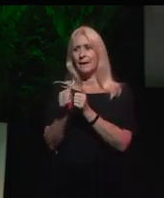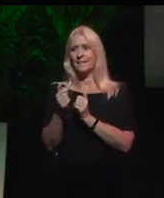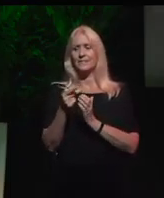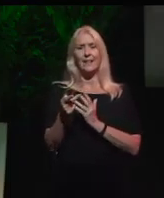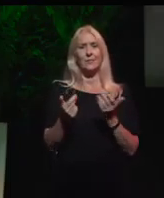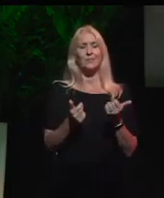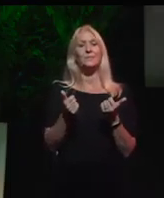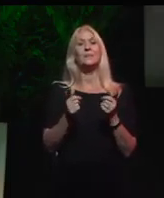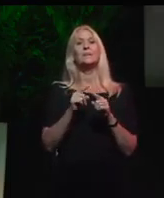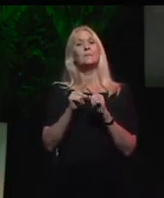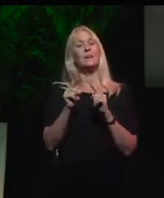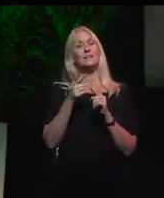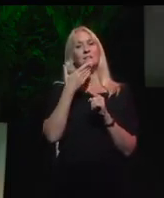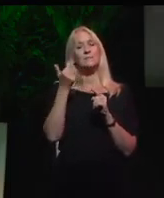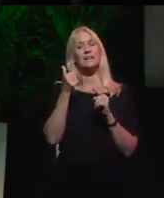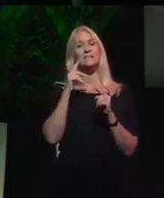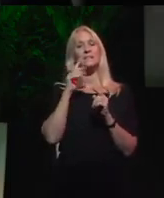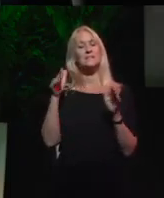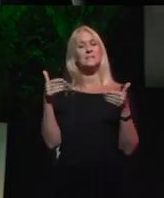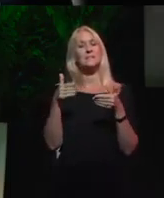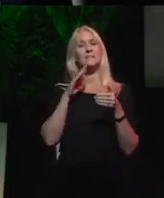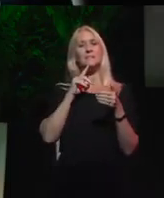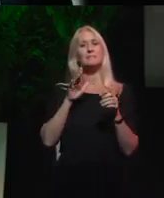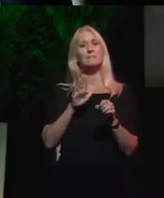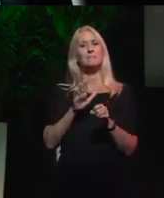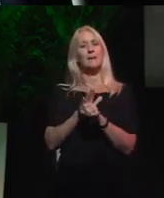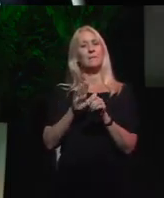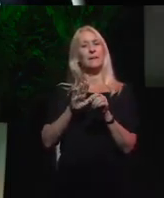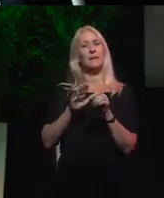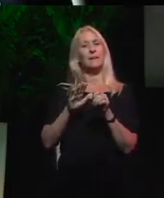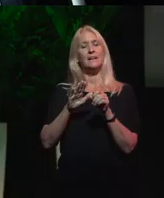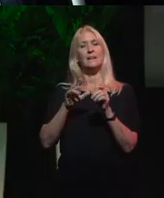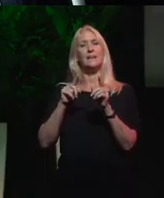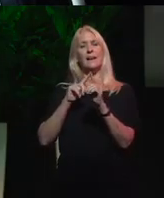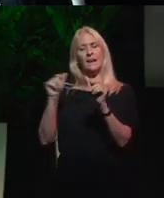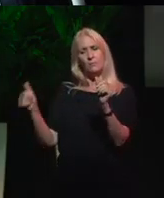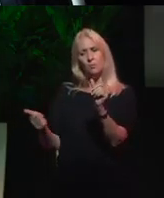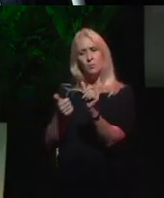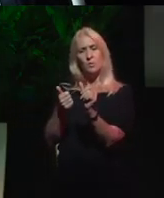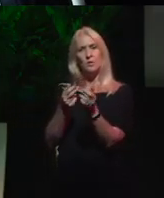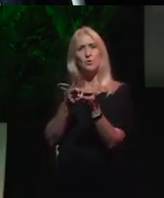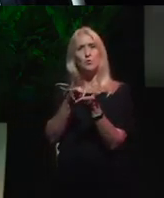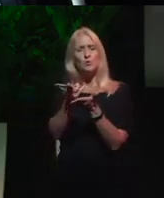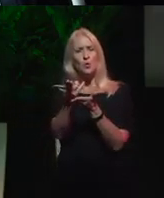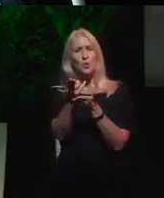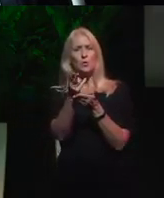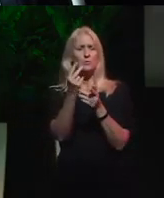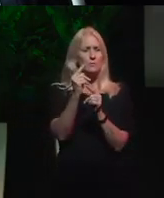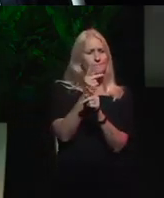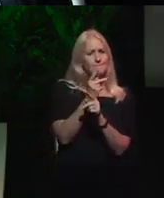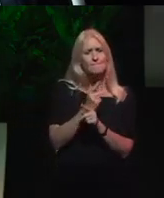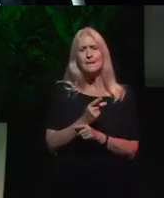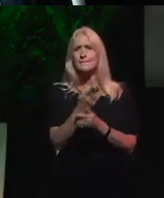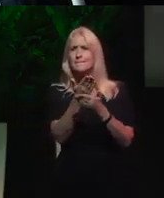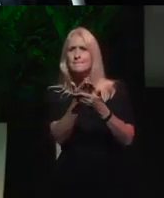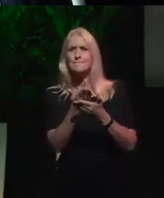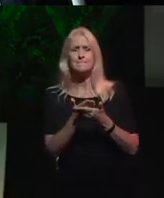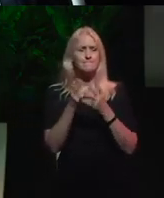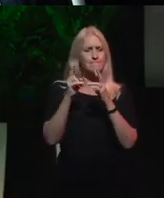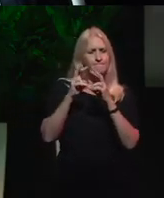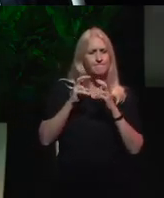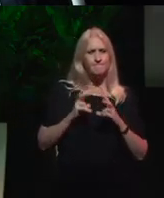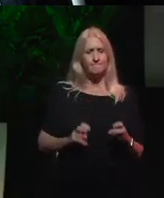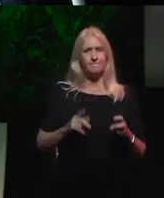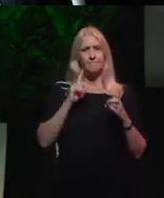it is a commitment and a dedication to the pursuit of truth, the grappling with fact, the dialectical